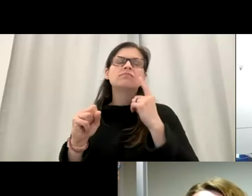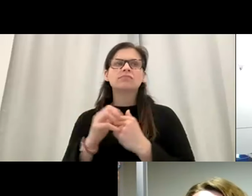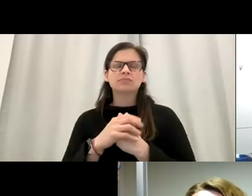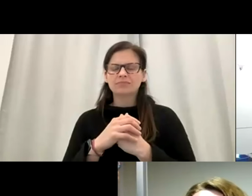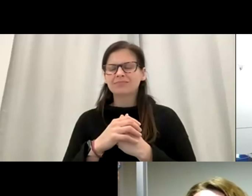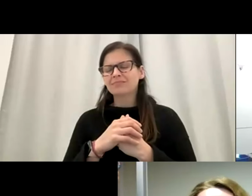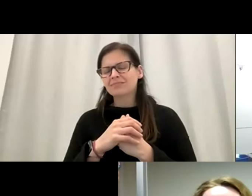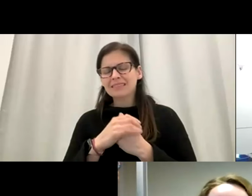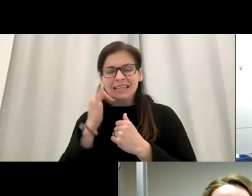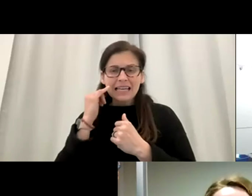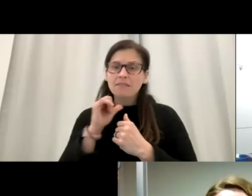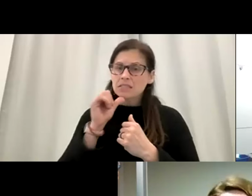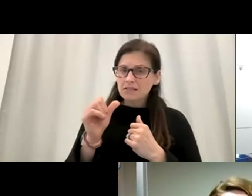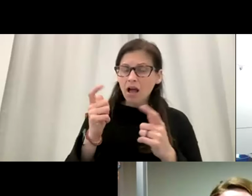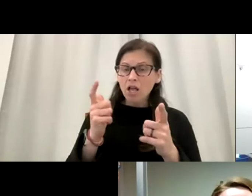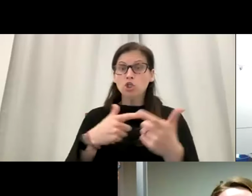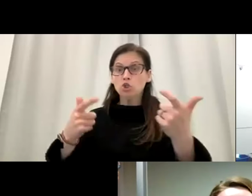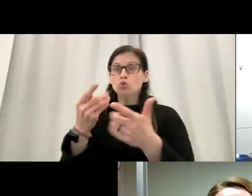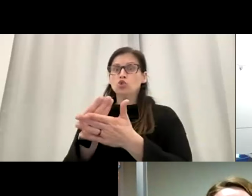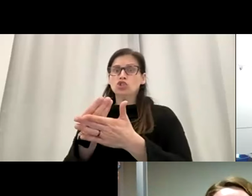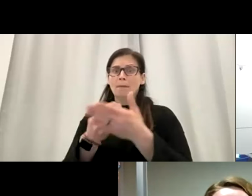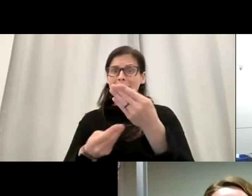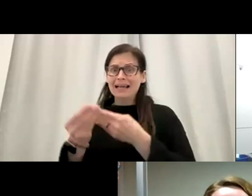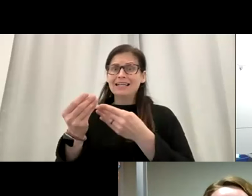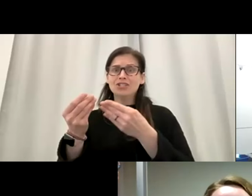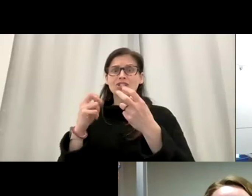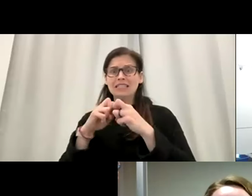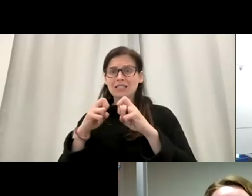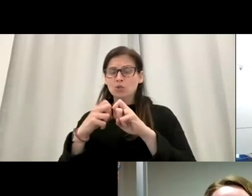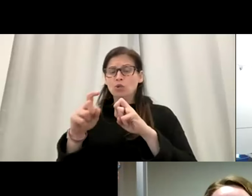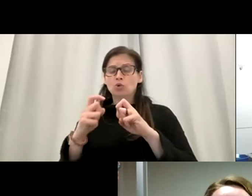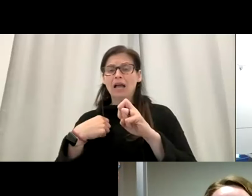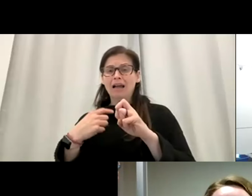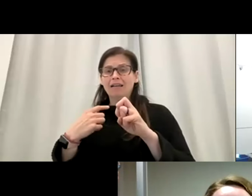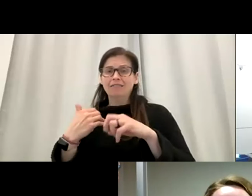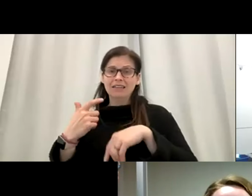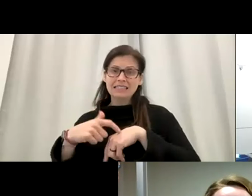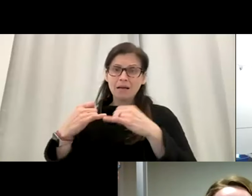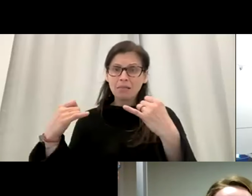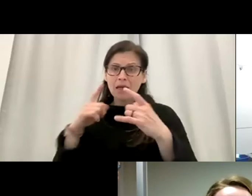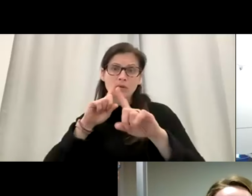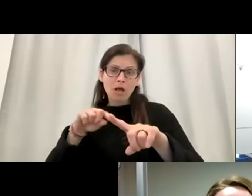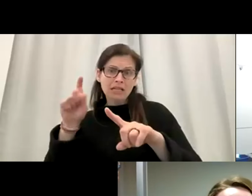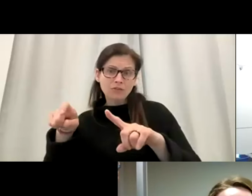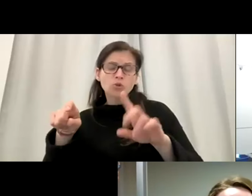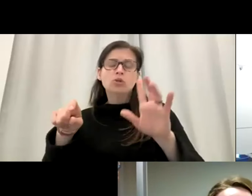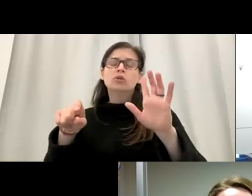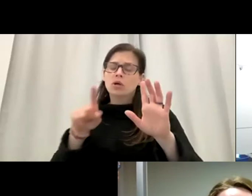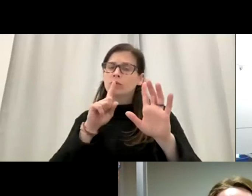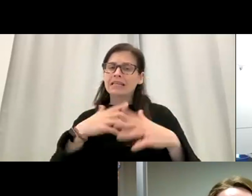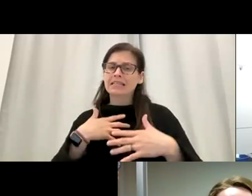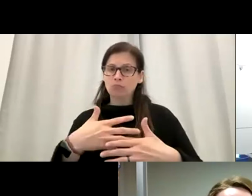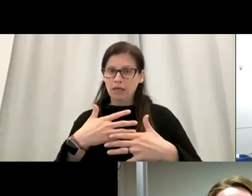big budget issue that has a huge timeline that you have to be responsive to, really to take a deep